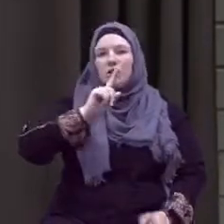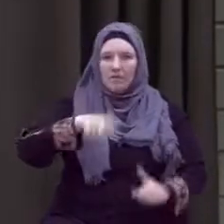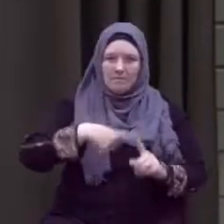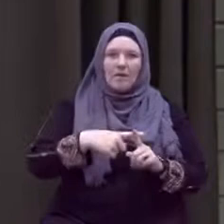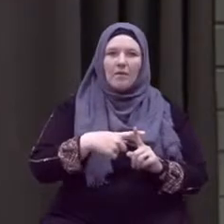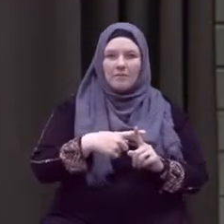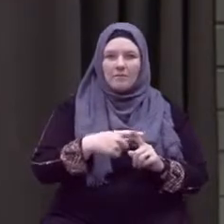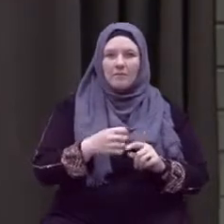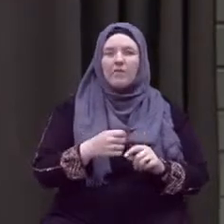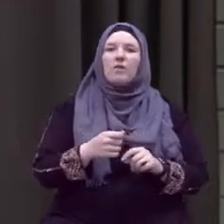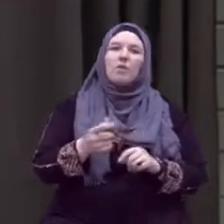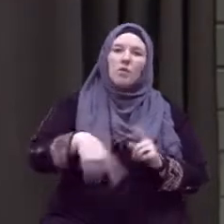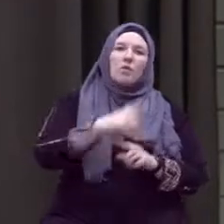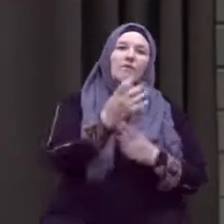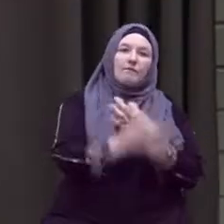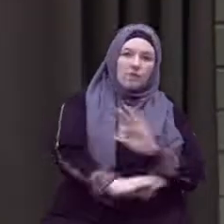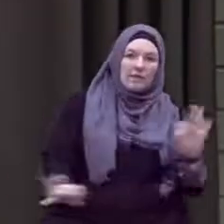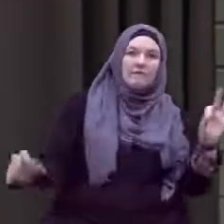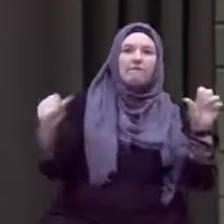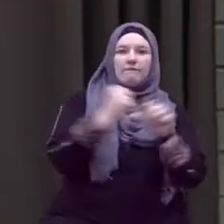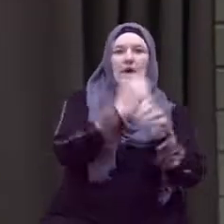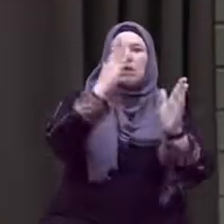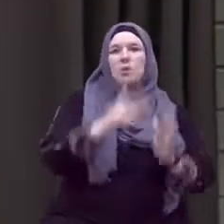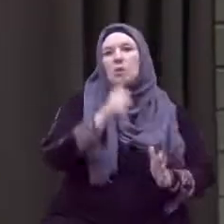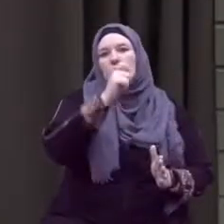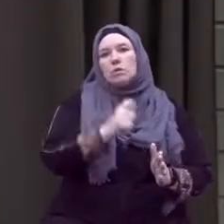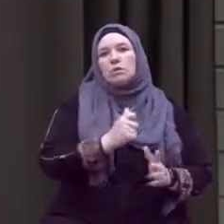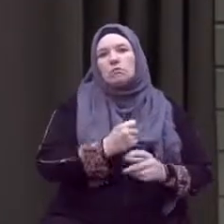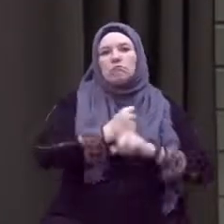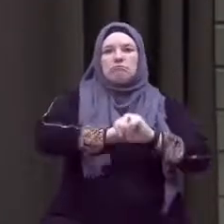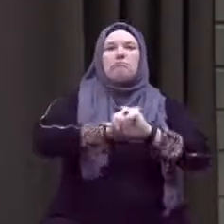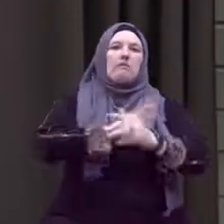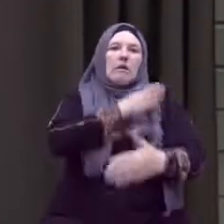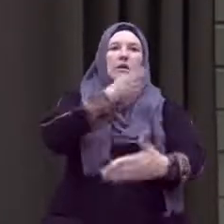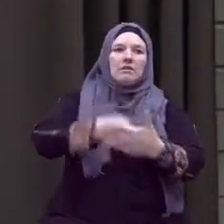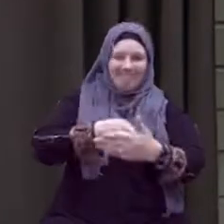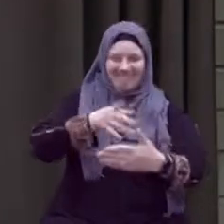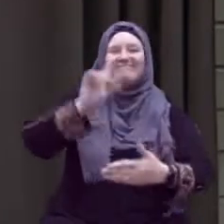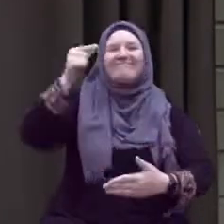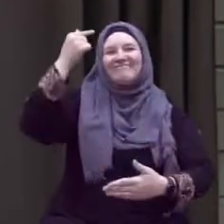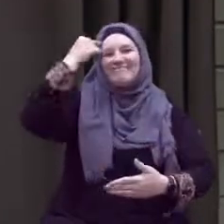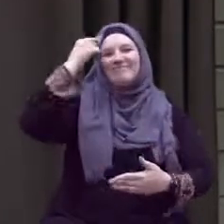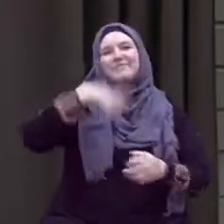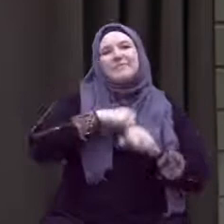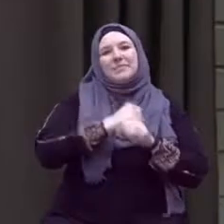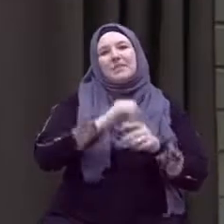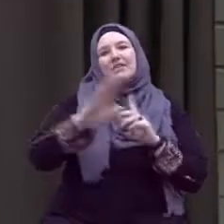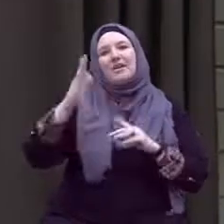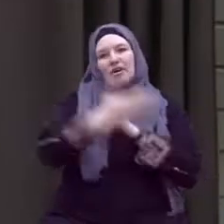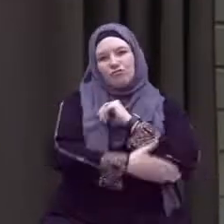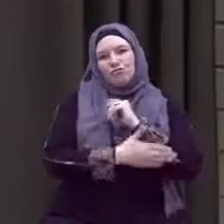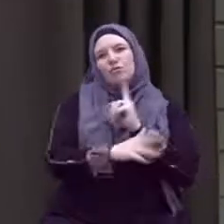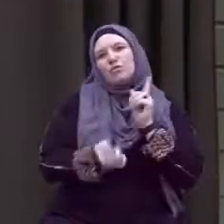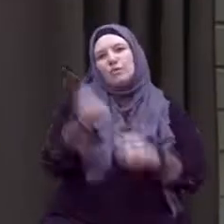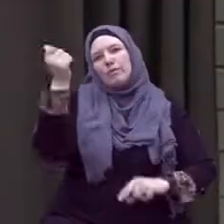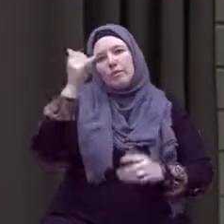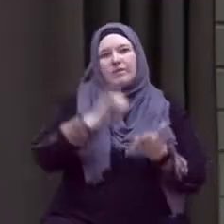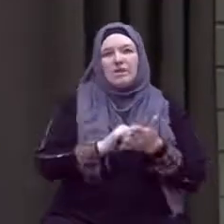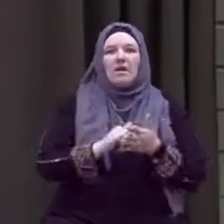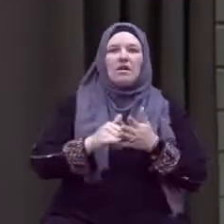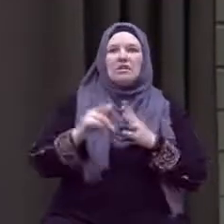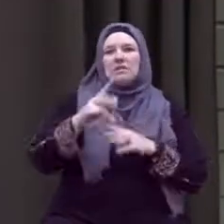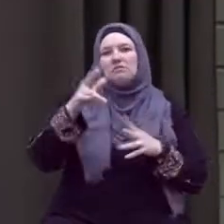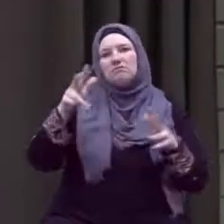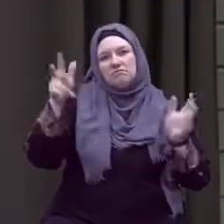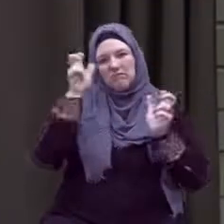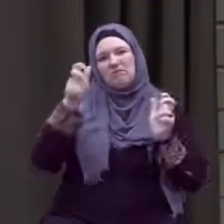about those freedom fighters who stood against the government to protect their country and to remove the tyrannic